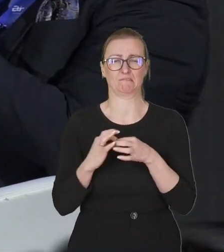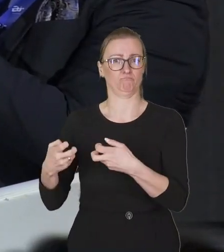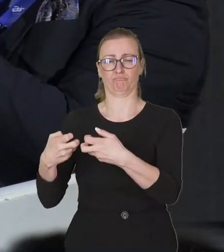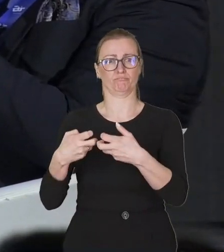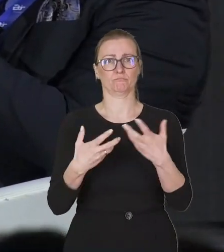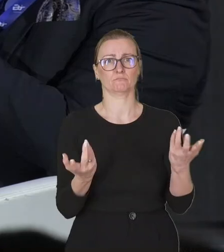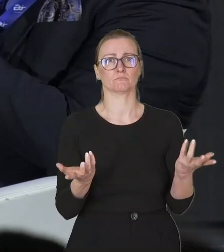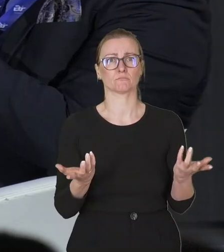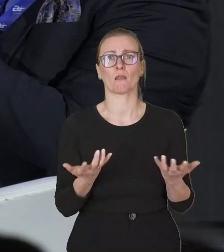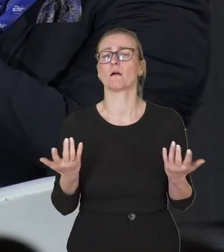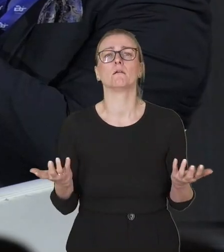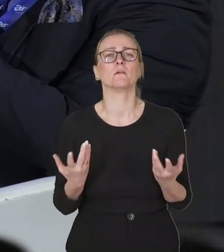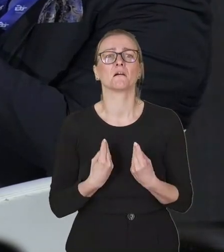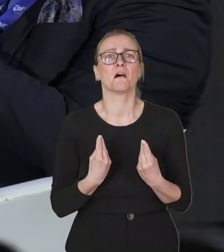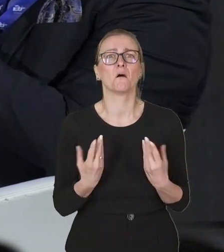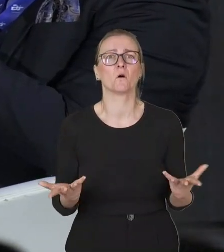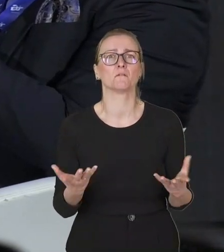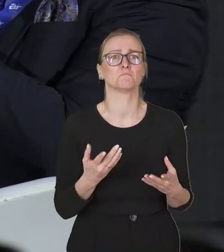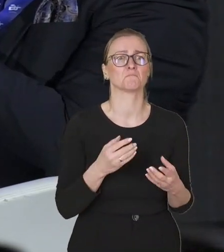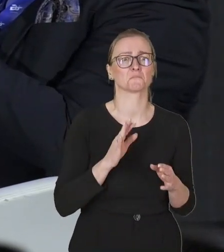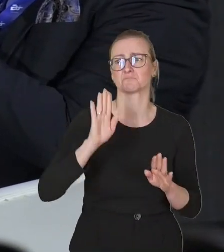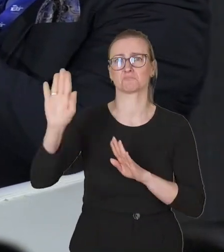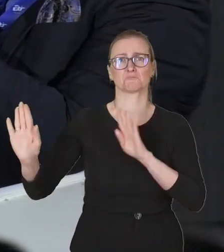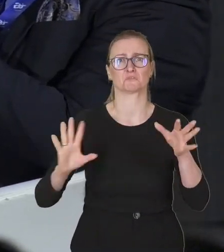selected companies at